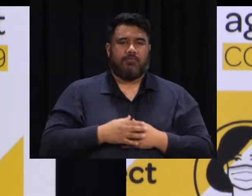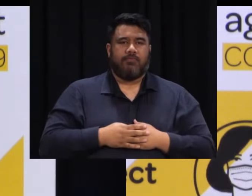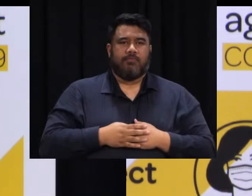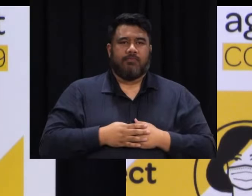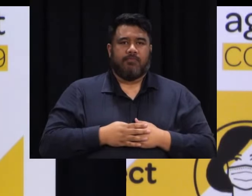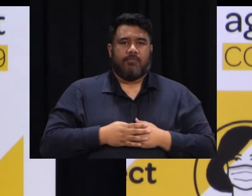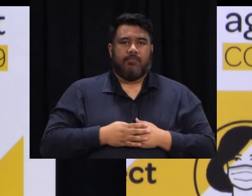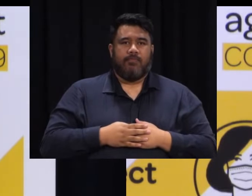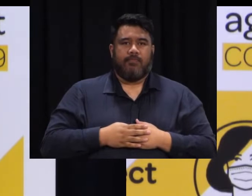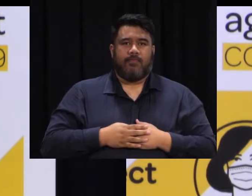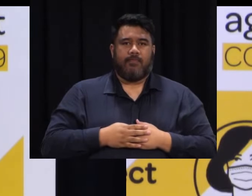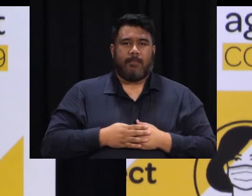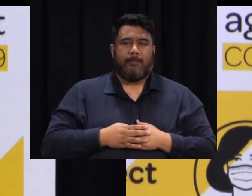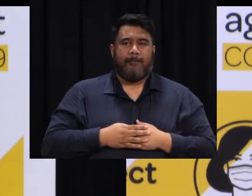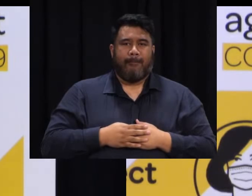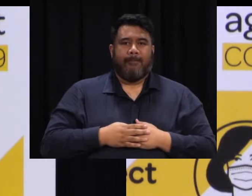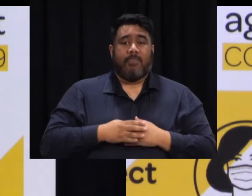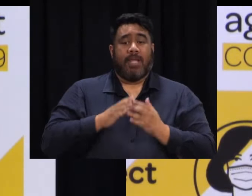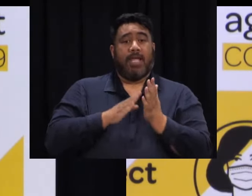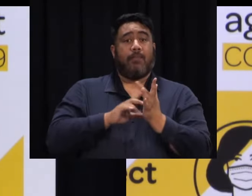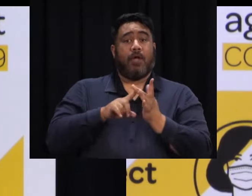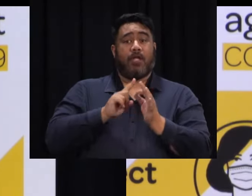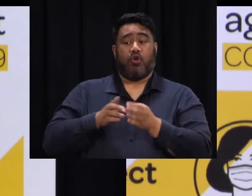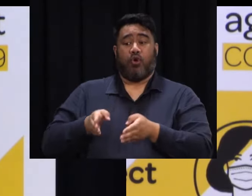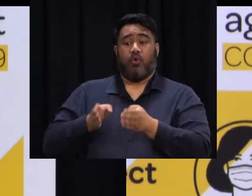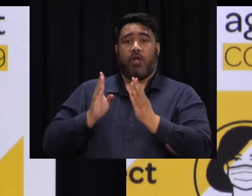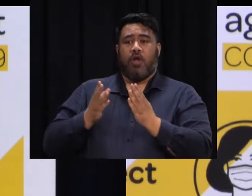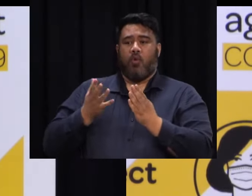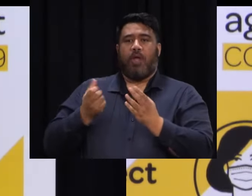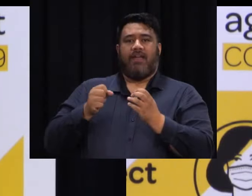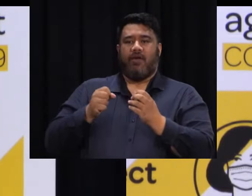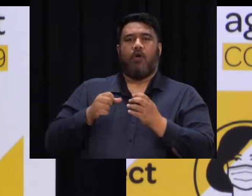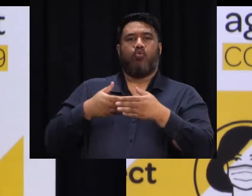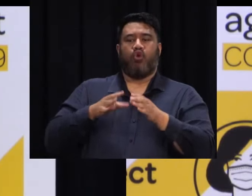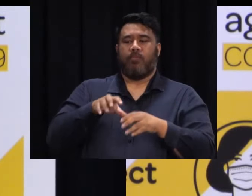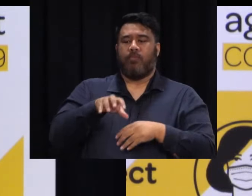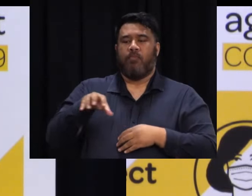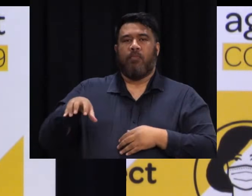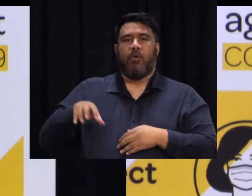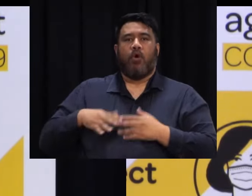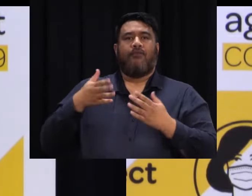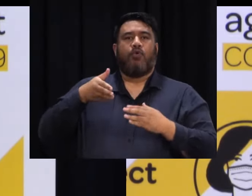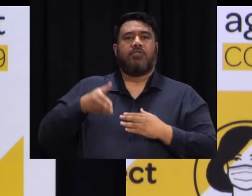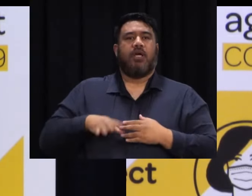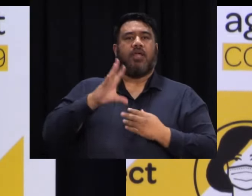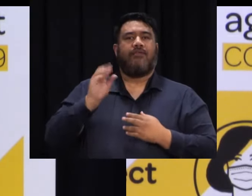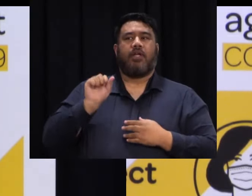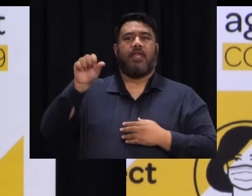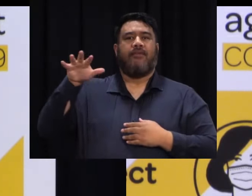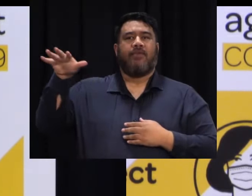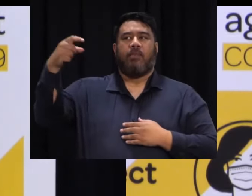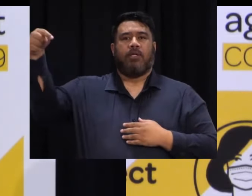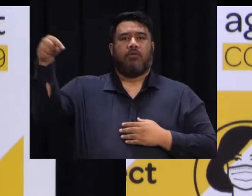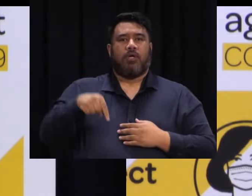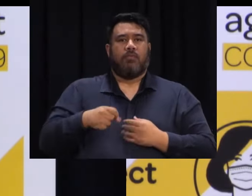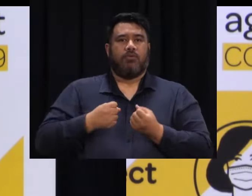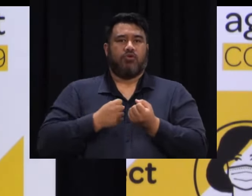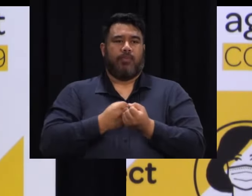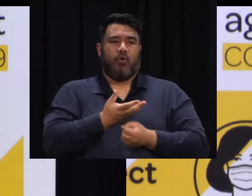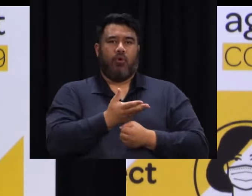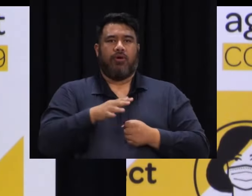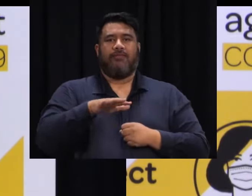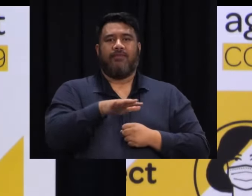providing space within MIQ to urgently allow family members to come into New Zealand to support the family. While I don't have